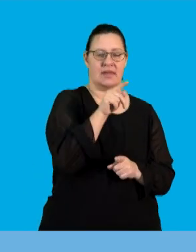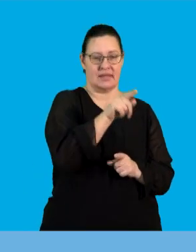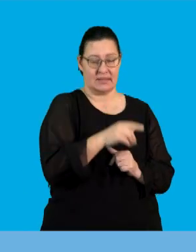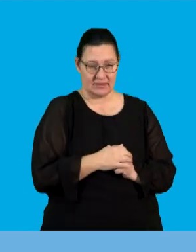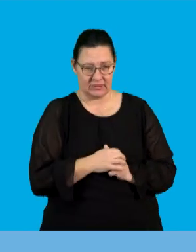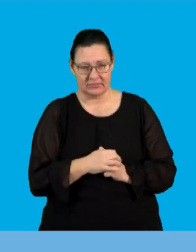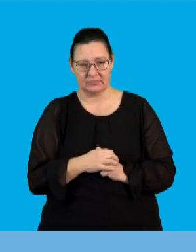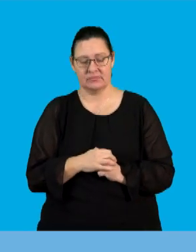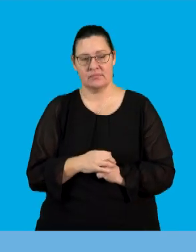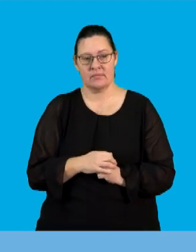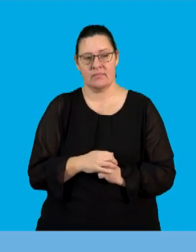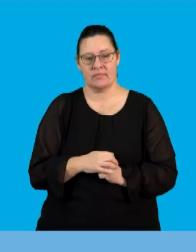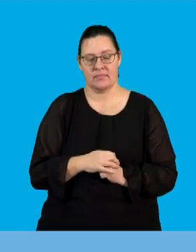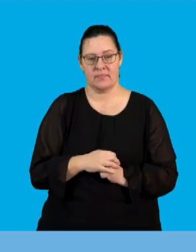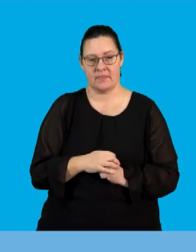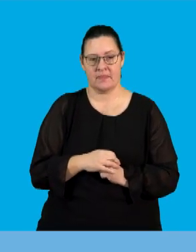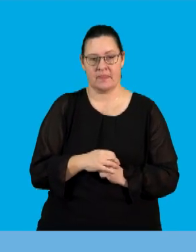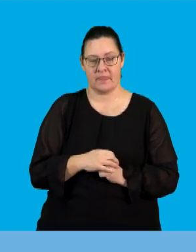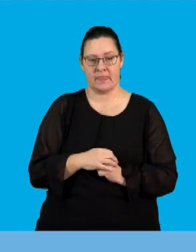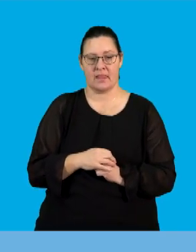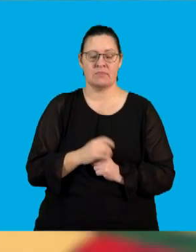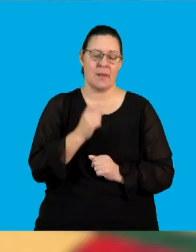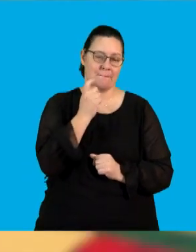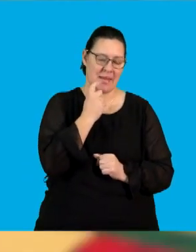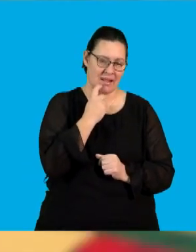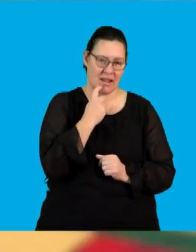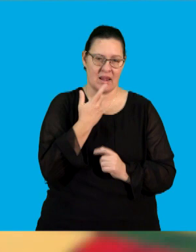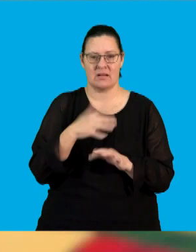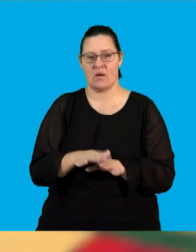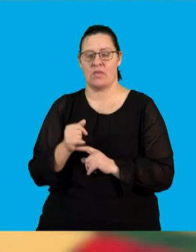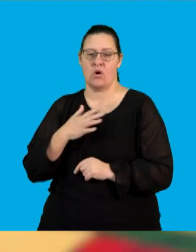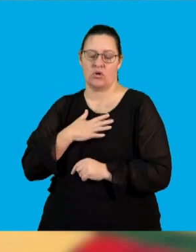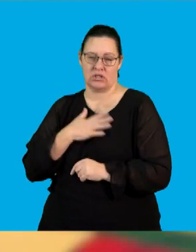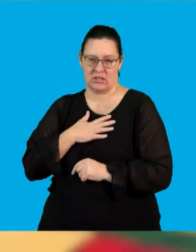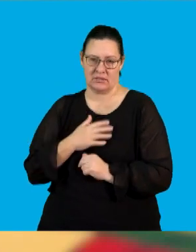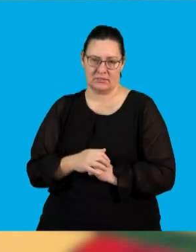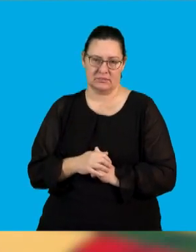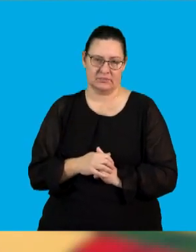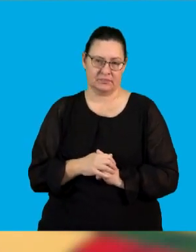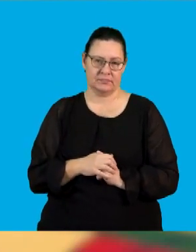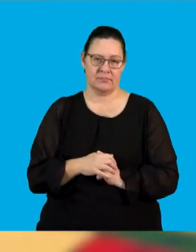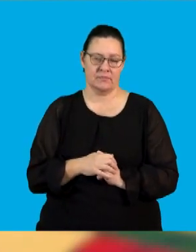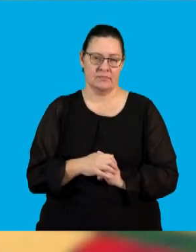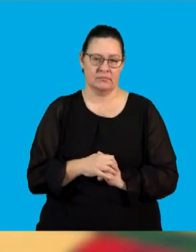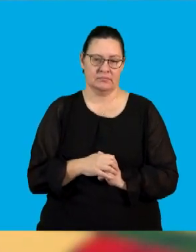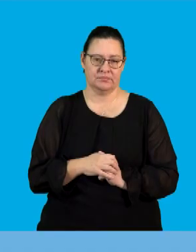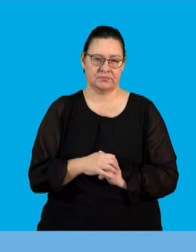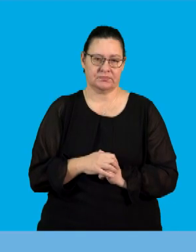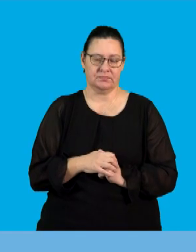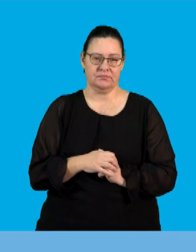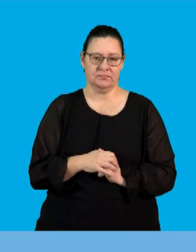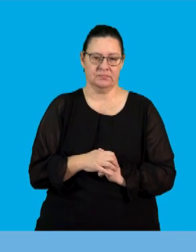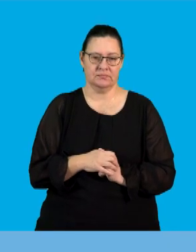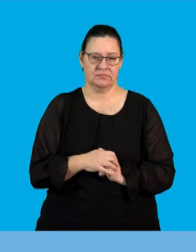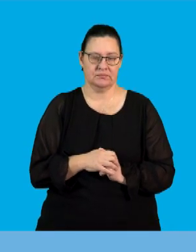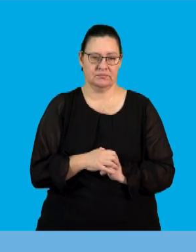oxide, because we have a metal Na and with an oxide, or a metal reacting with oxygen, we get a metal oxide. So this